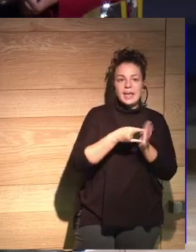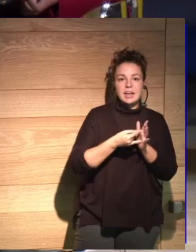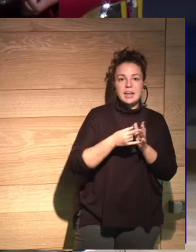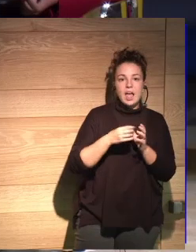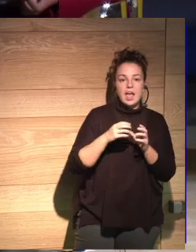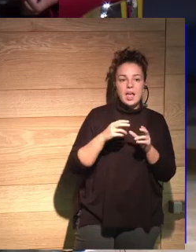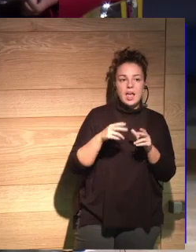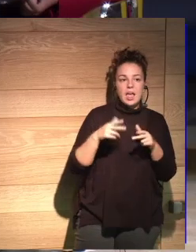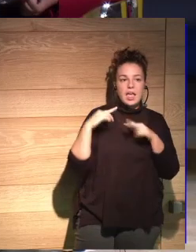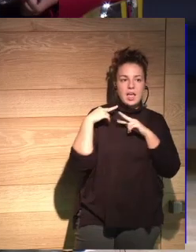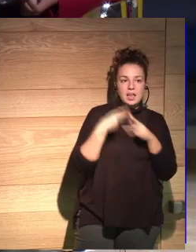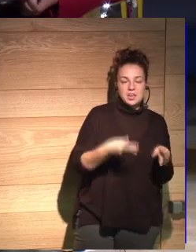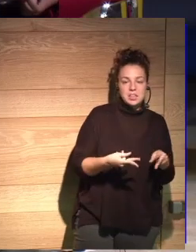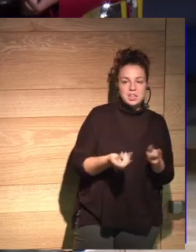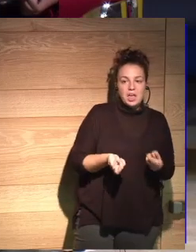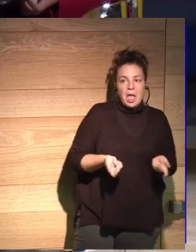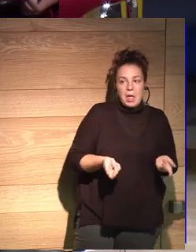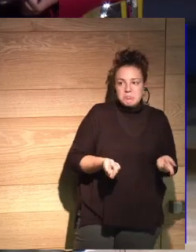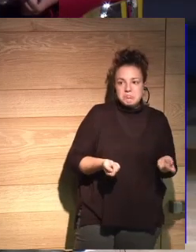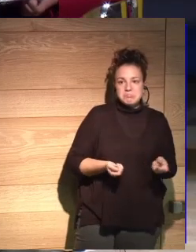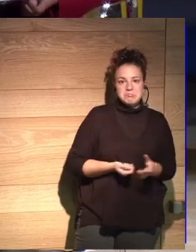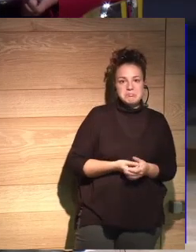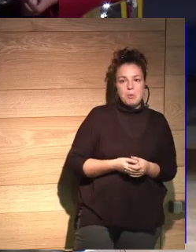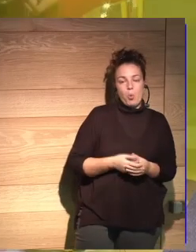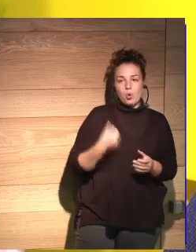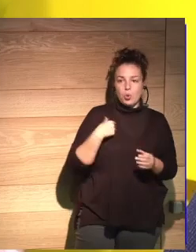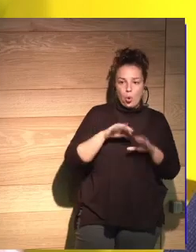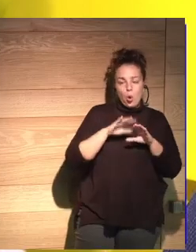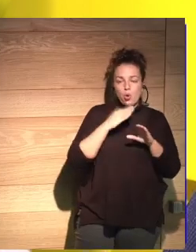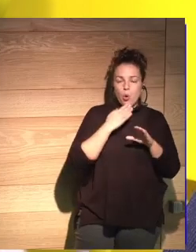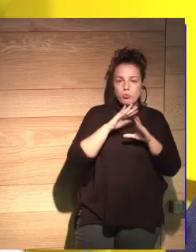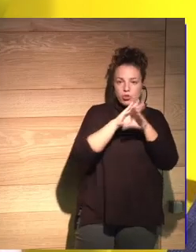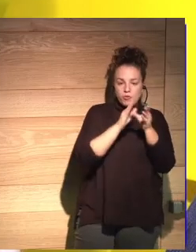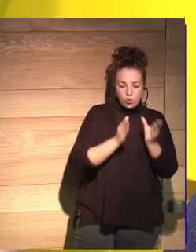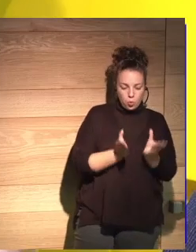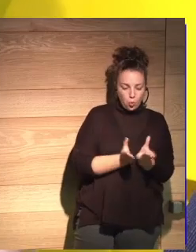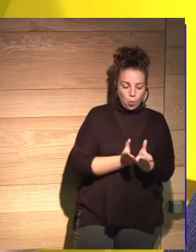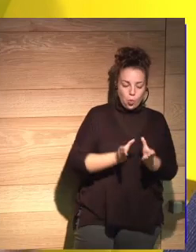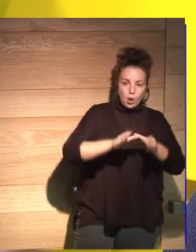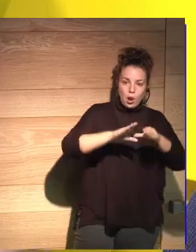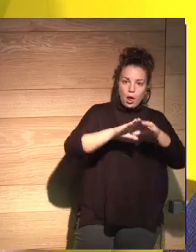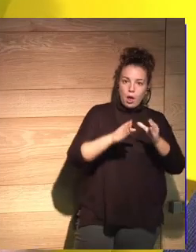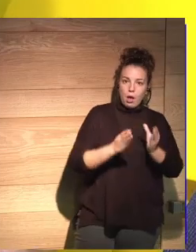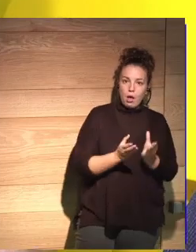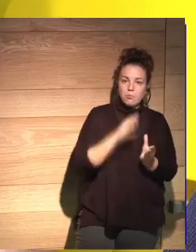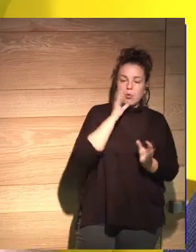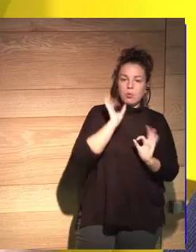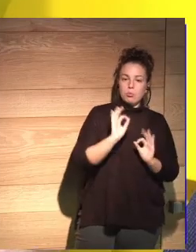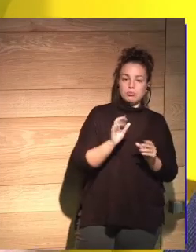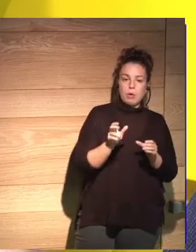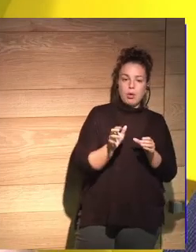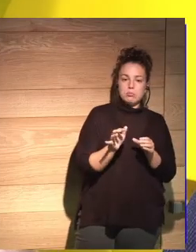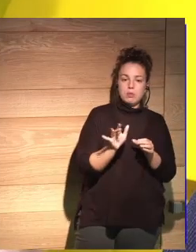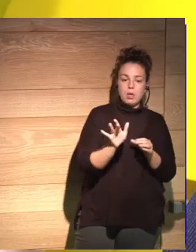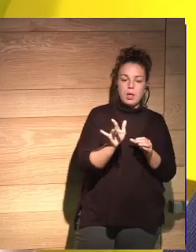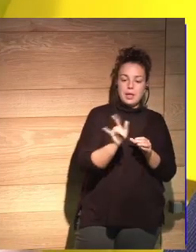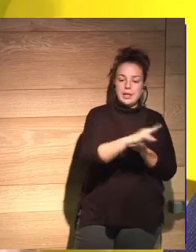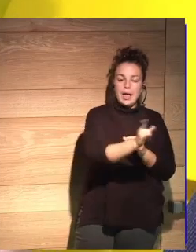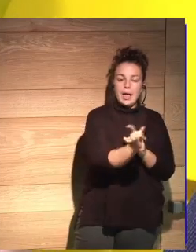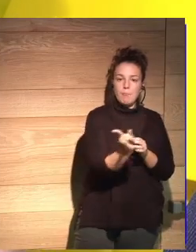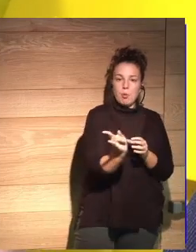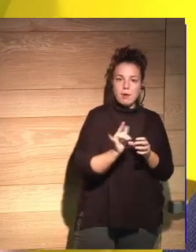genetic engineering offers, to be able to feel a magnetic field, well, I have a compass that feels the magnetic